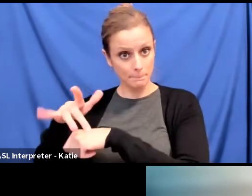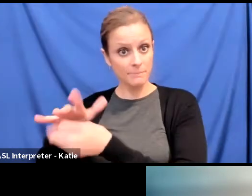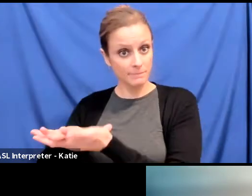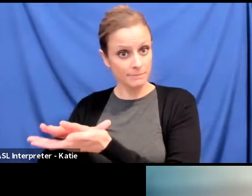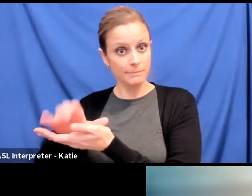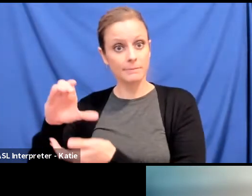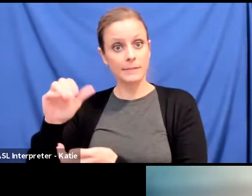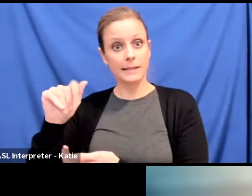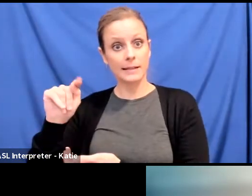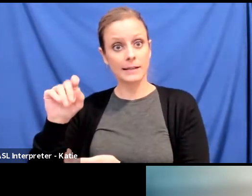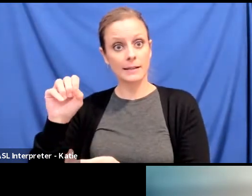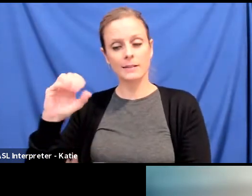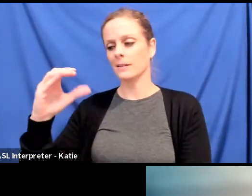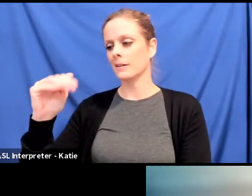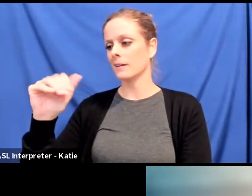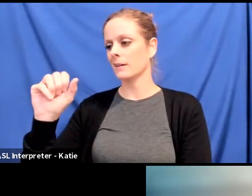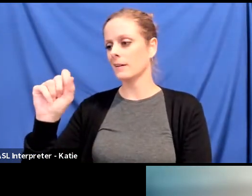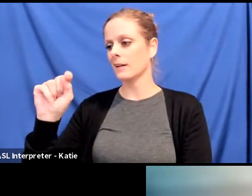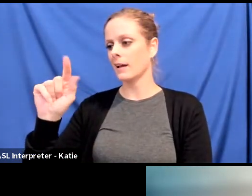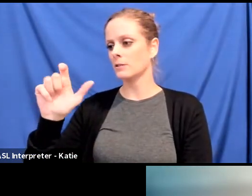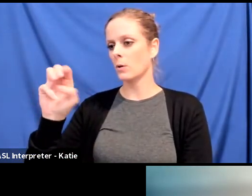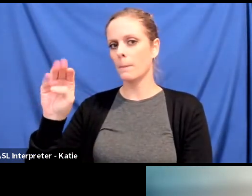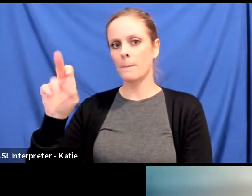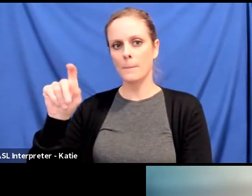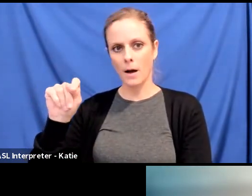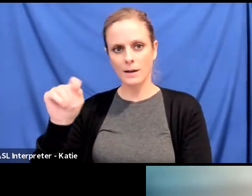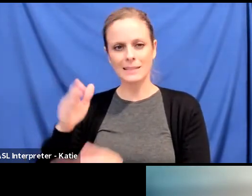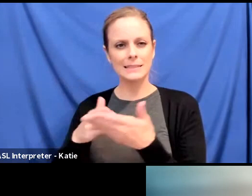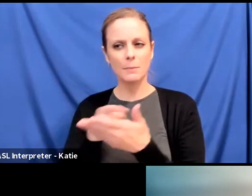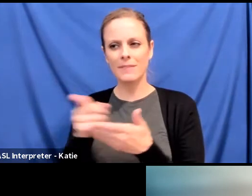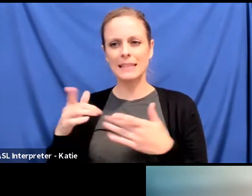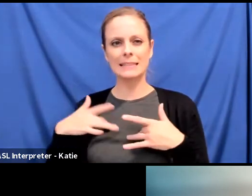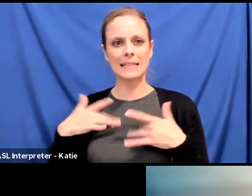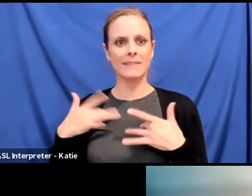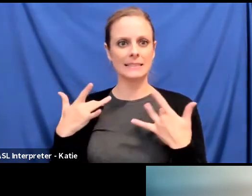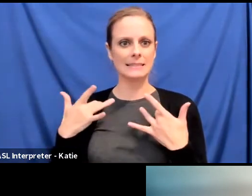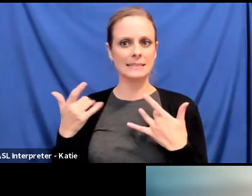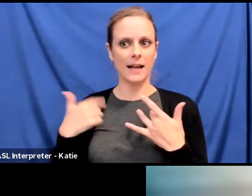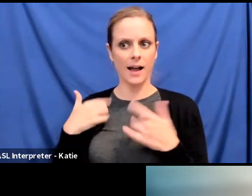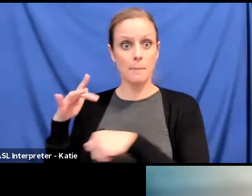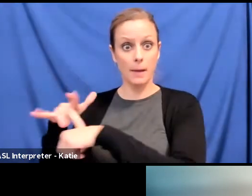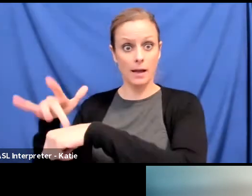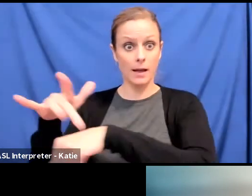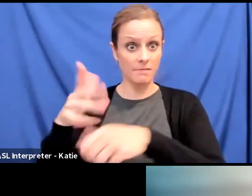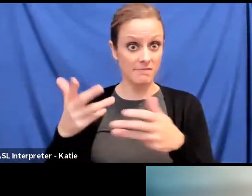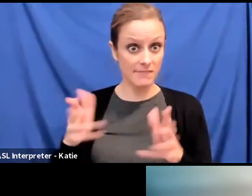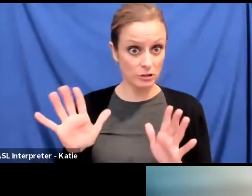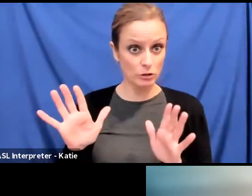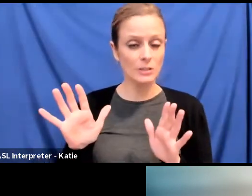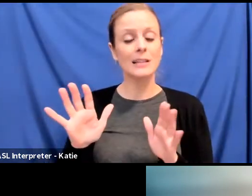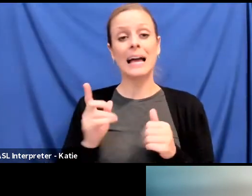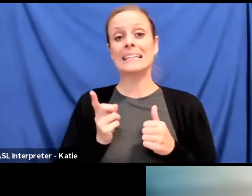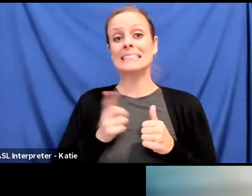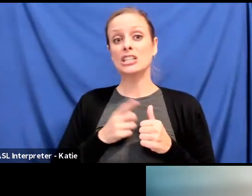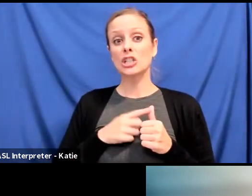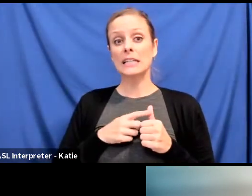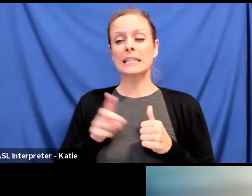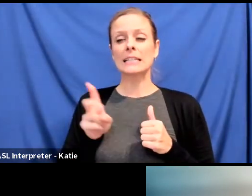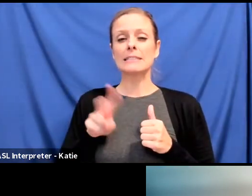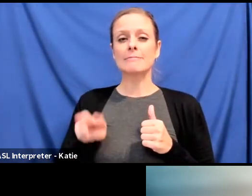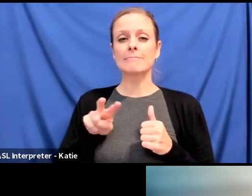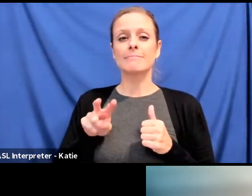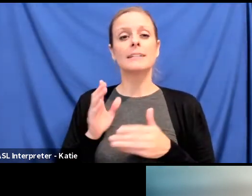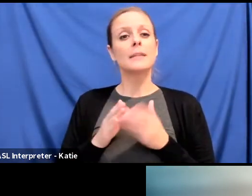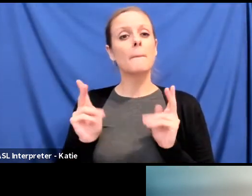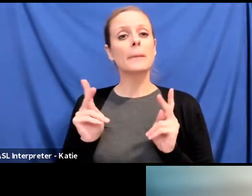live events, I feel like initially there's some weary like feelings. There's people